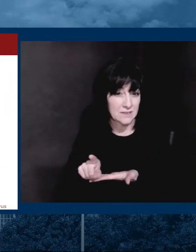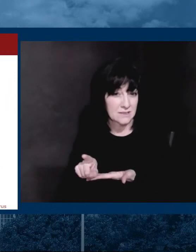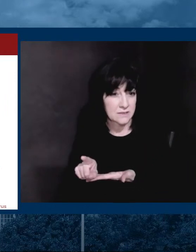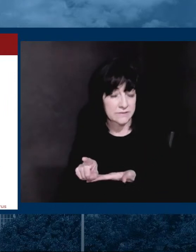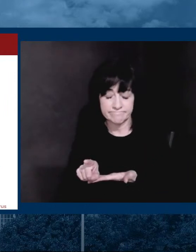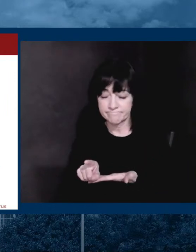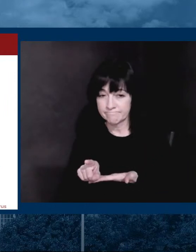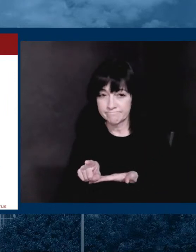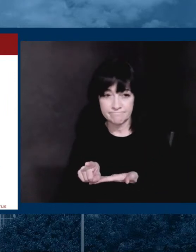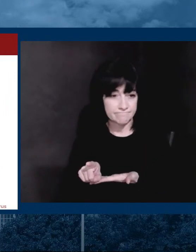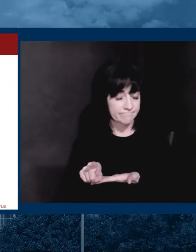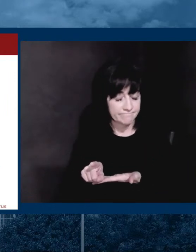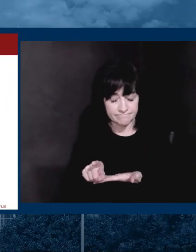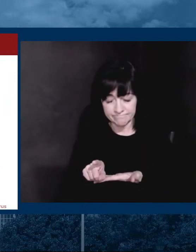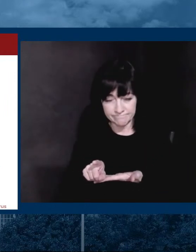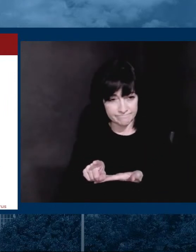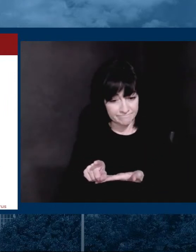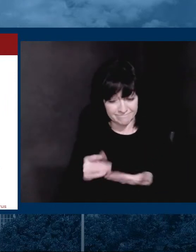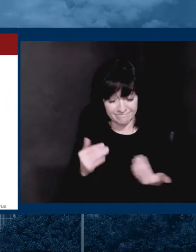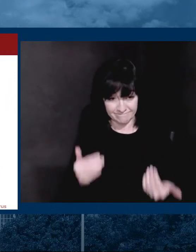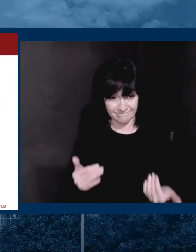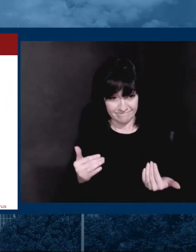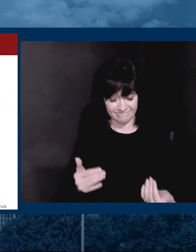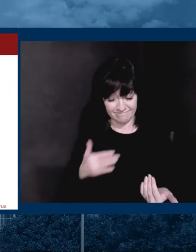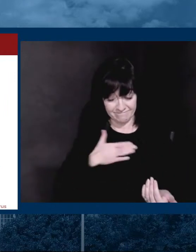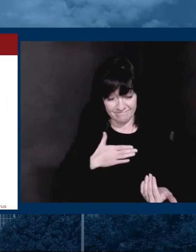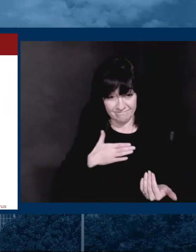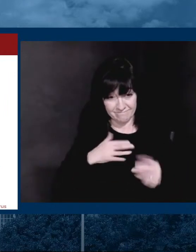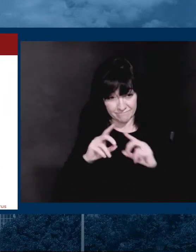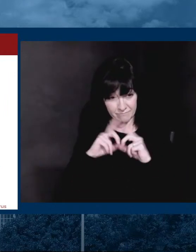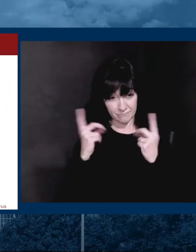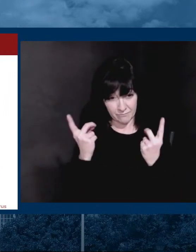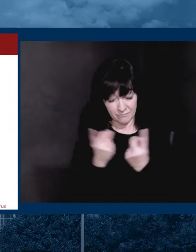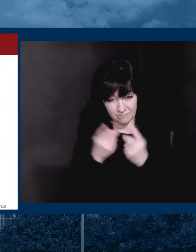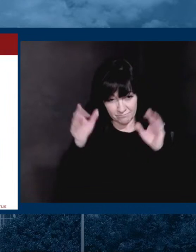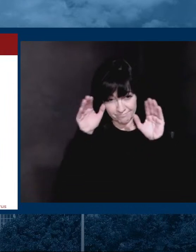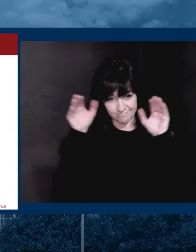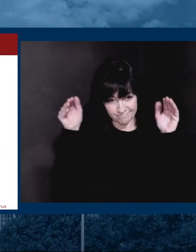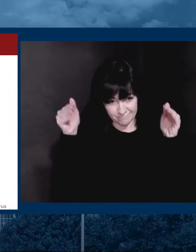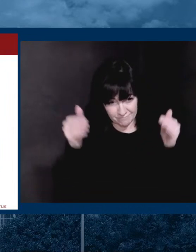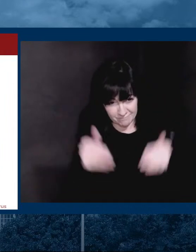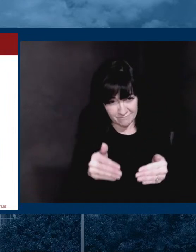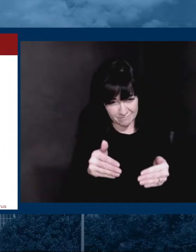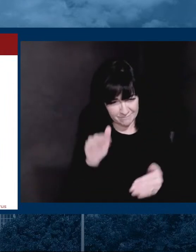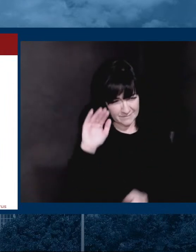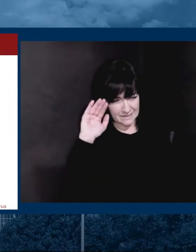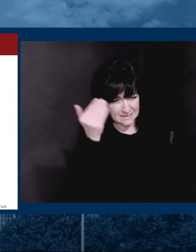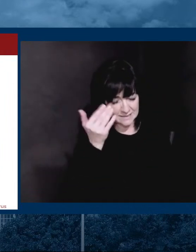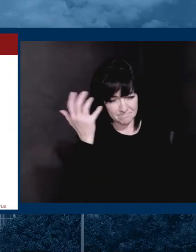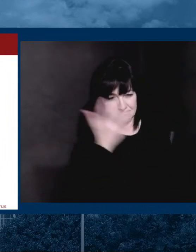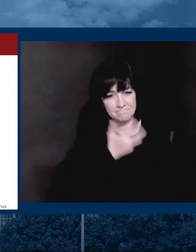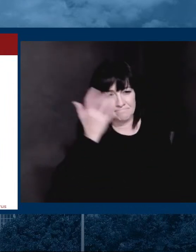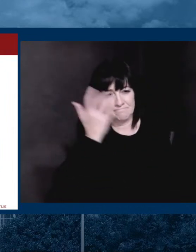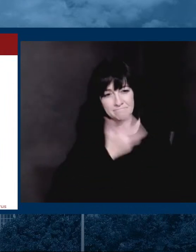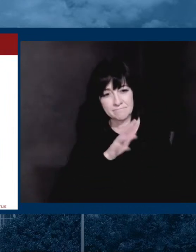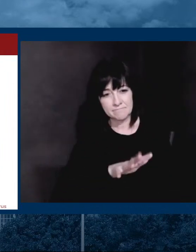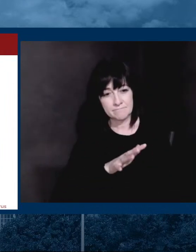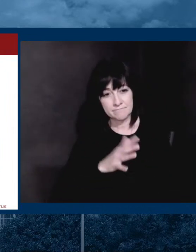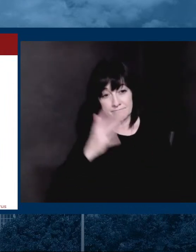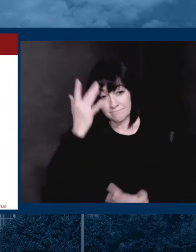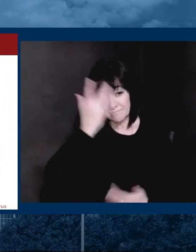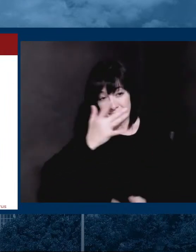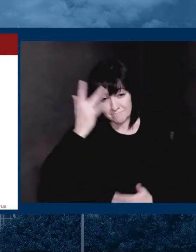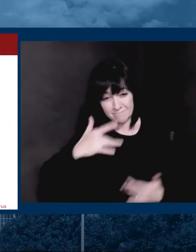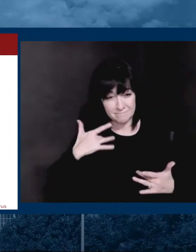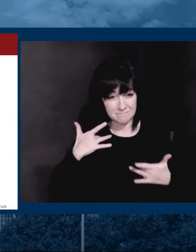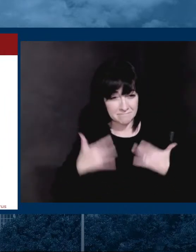eyes focused right now. There seems to be a lot of infection spread in Sussex County.